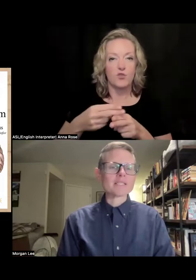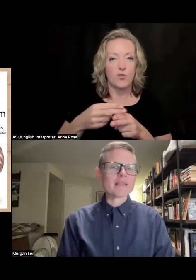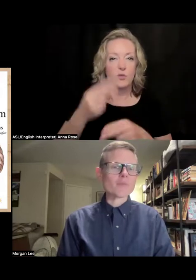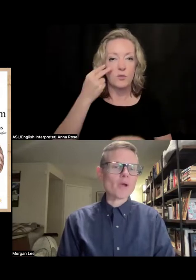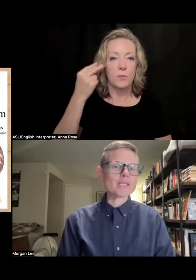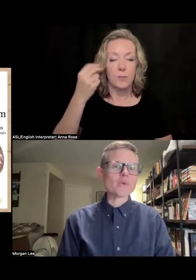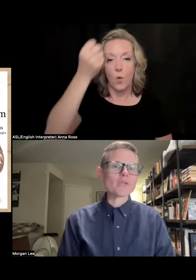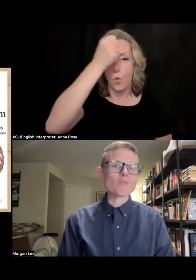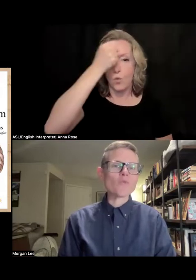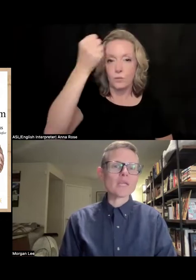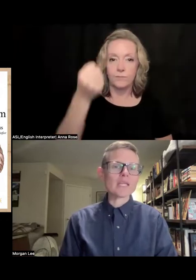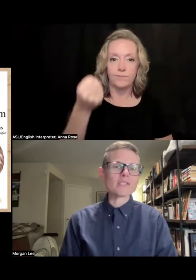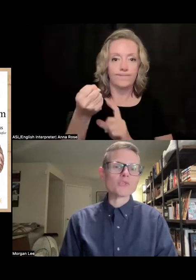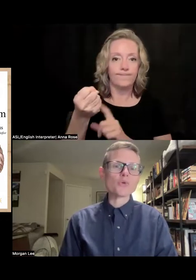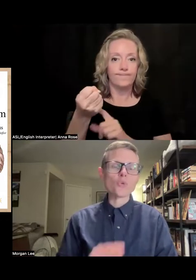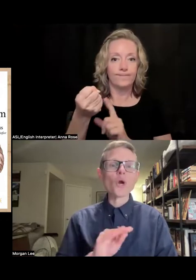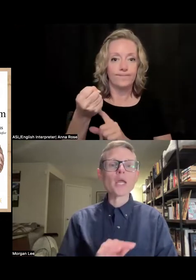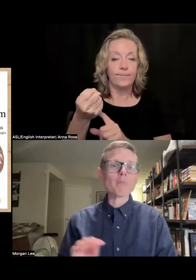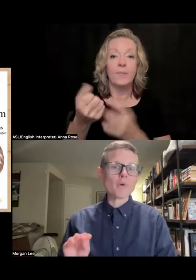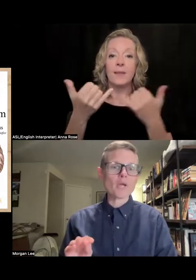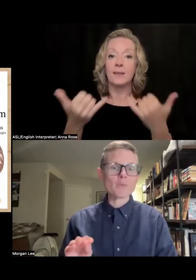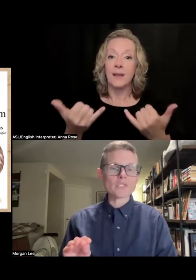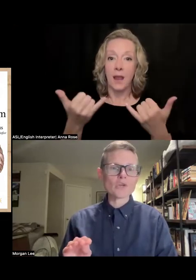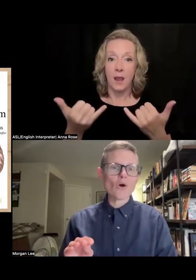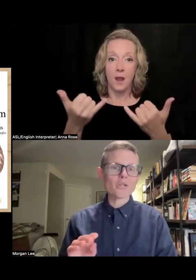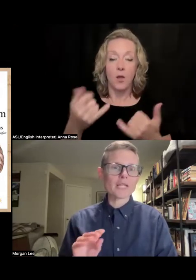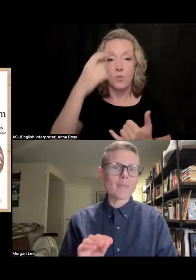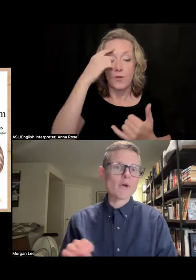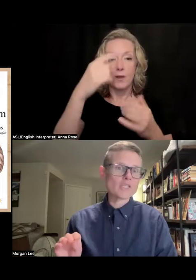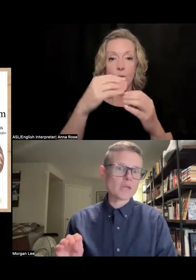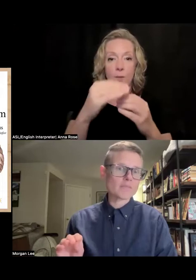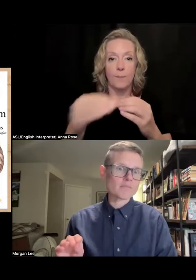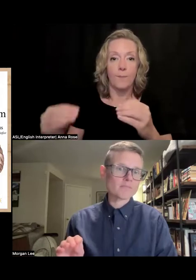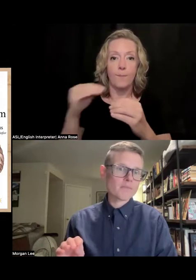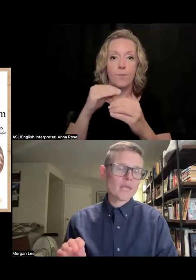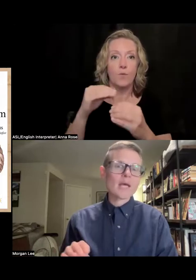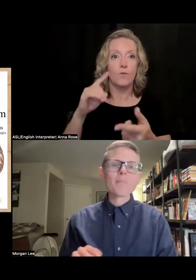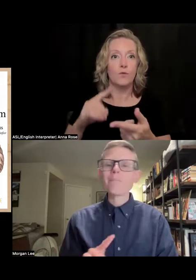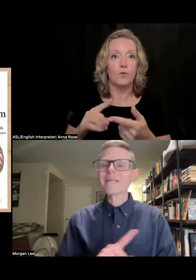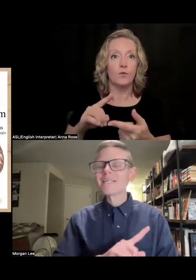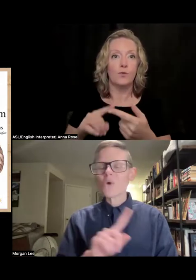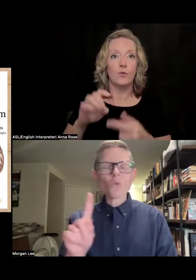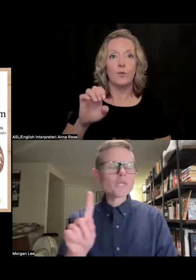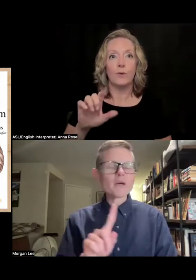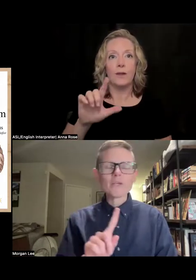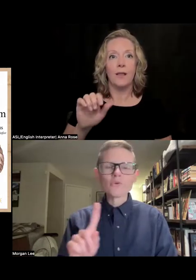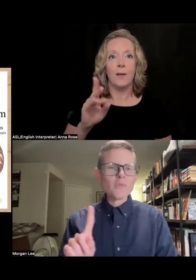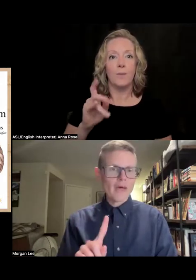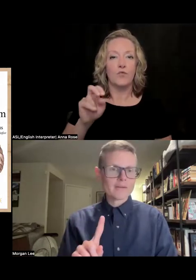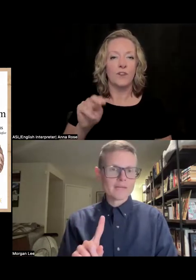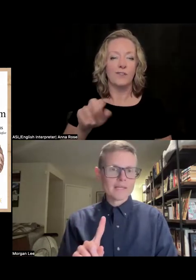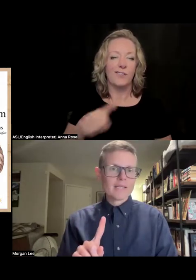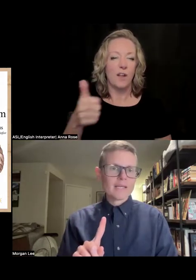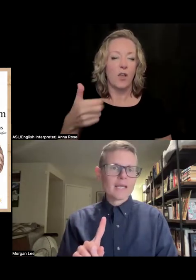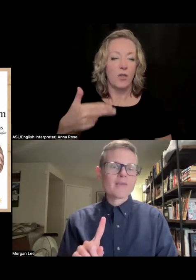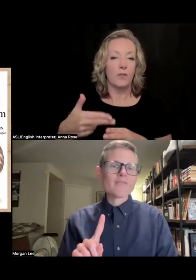happen is that the brain is going to move it into your working memory, which is called elaboration. But it is only going to do